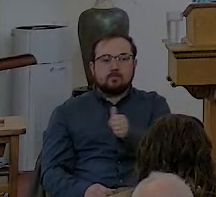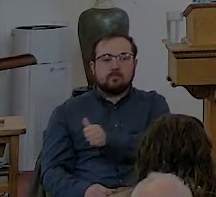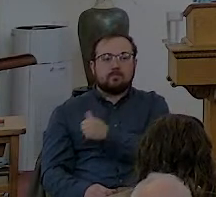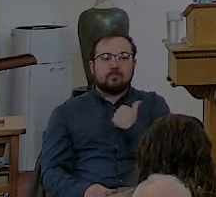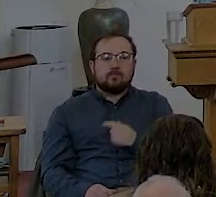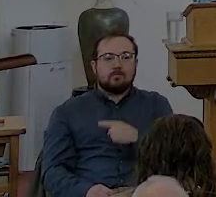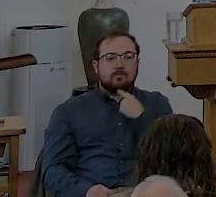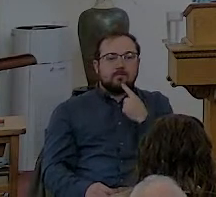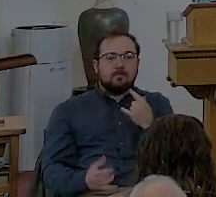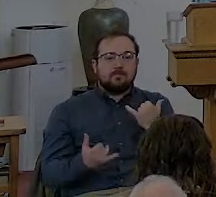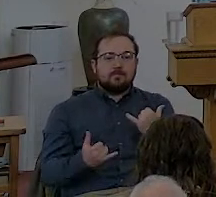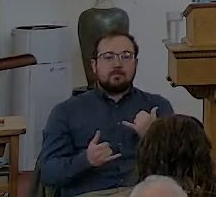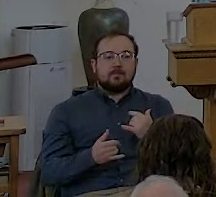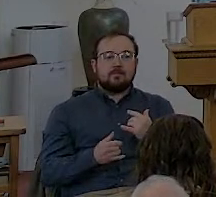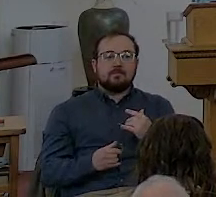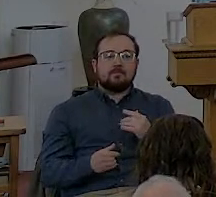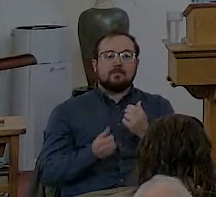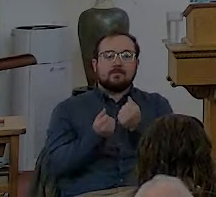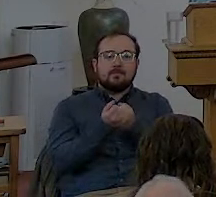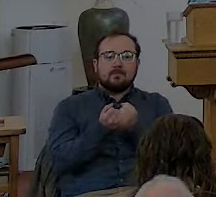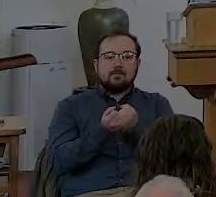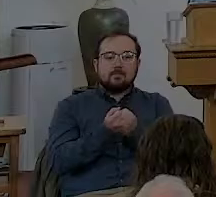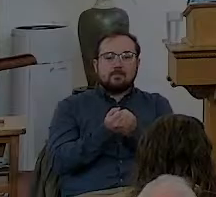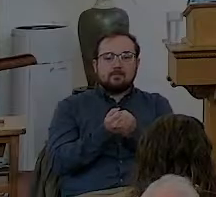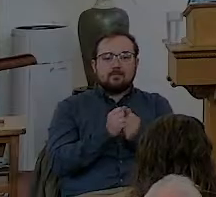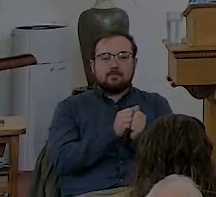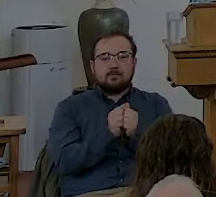the affirmation together.